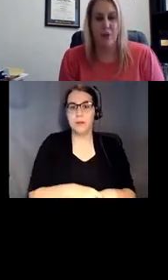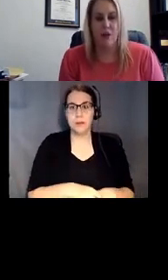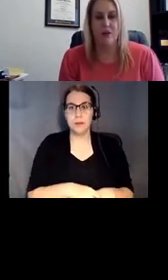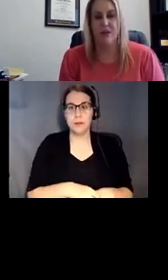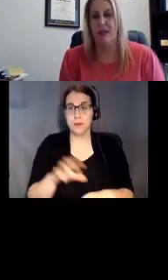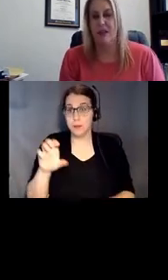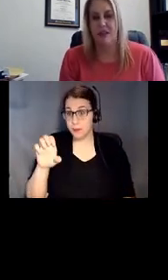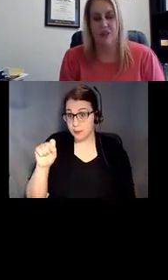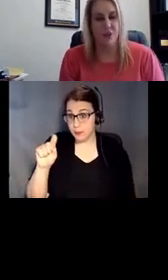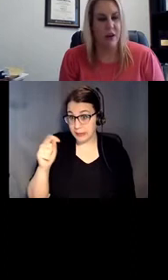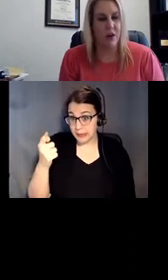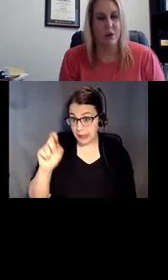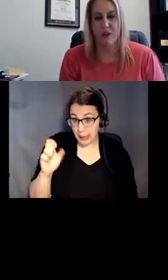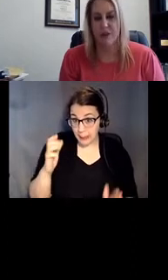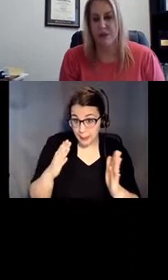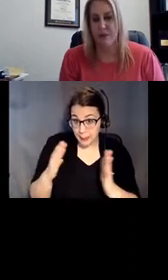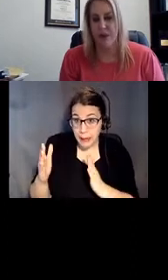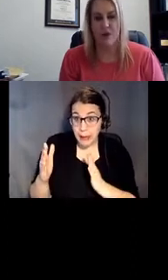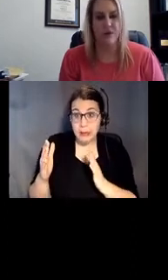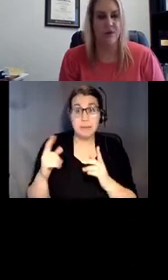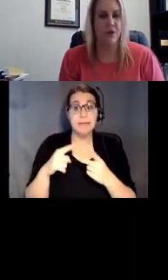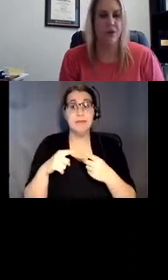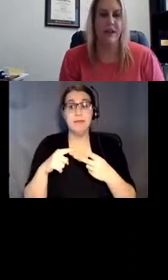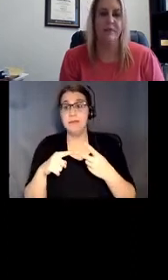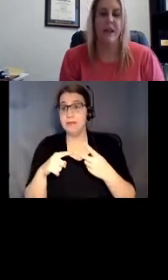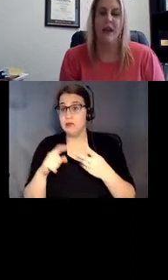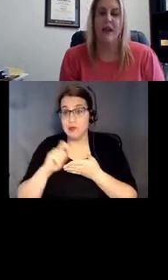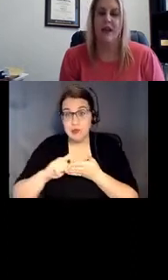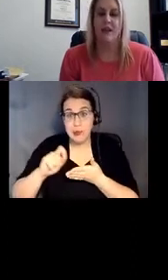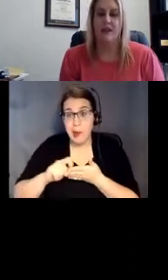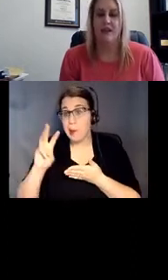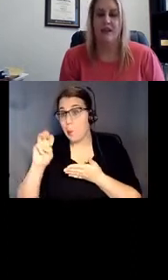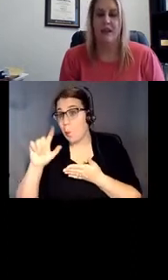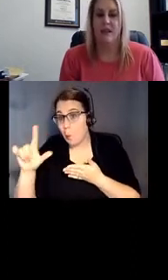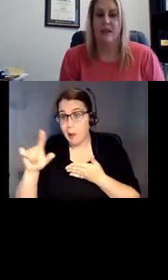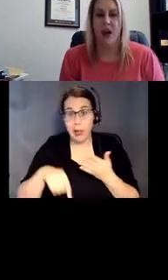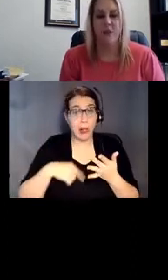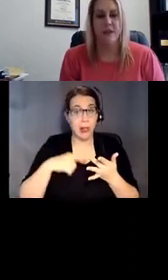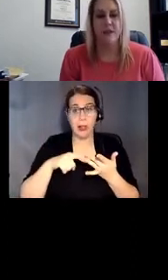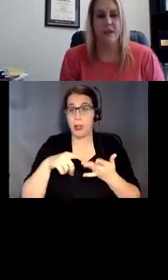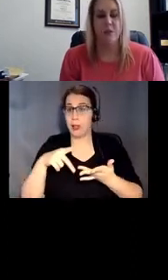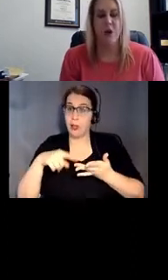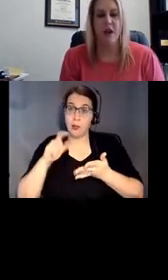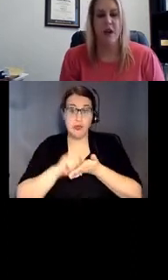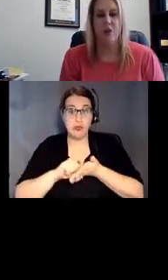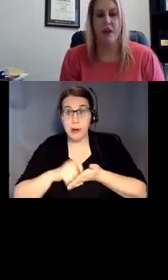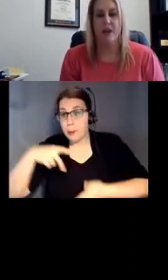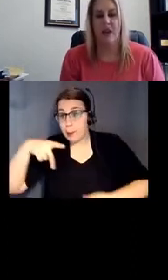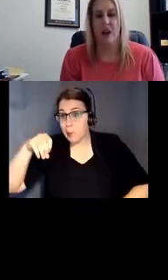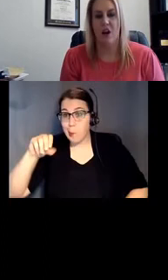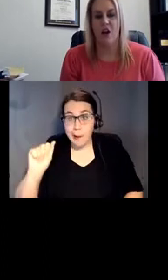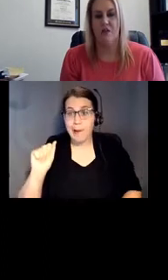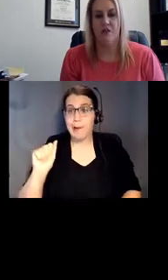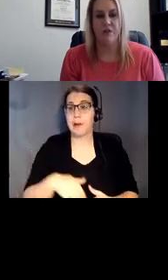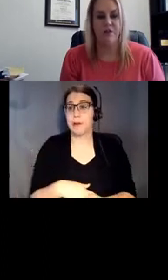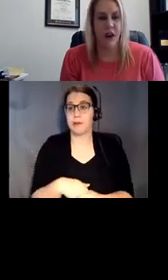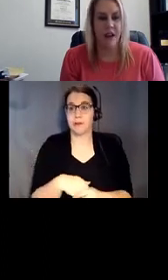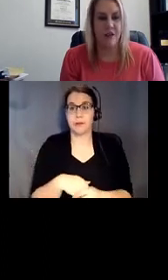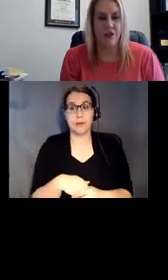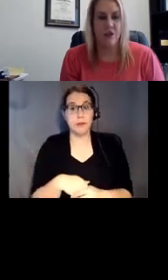planning, of course, in addition to writing wills and powers of attorney, is helping someone with